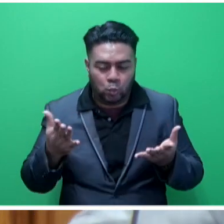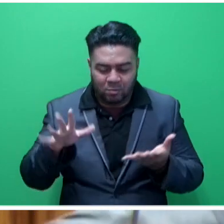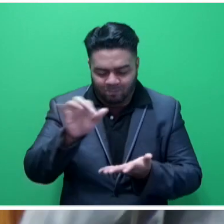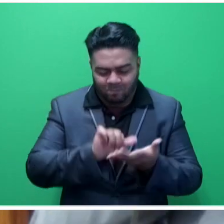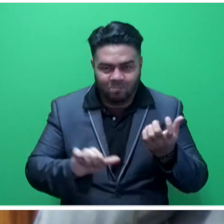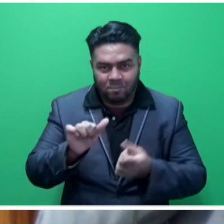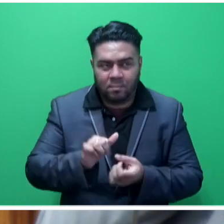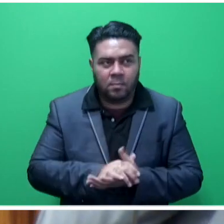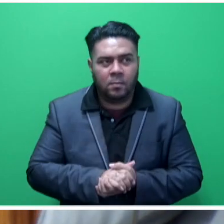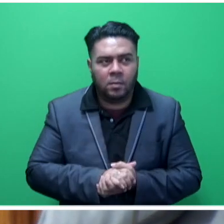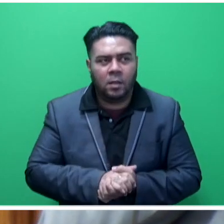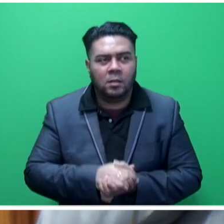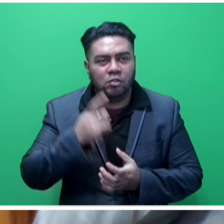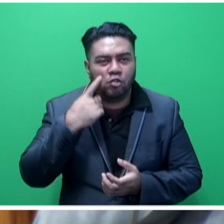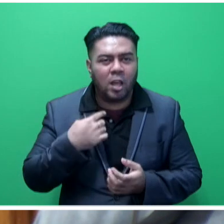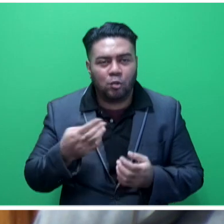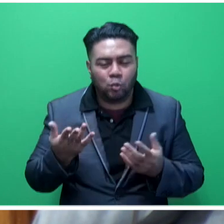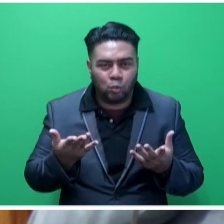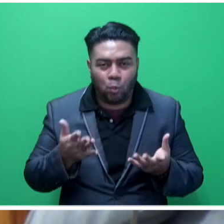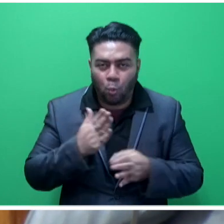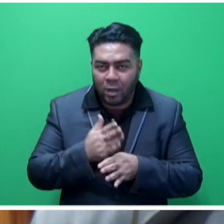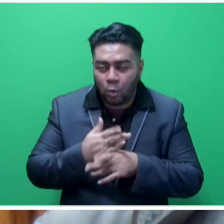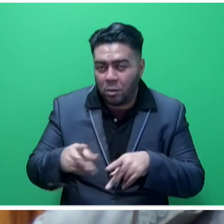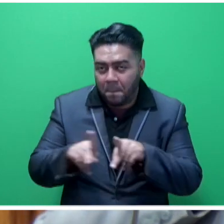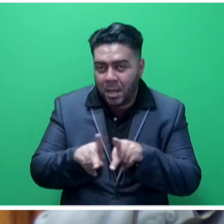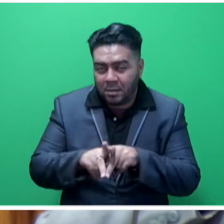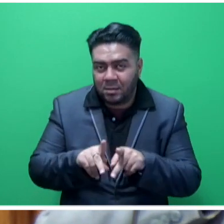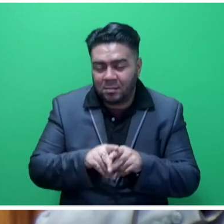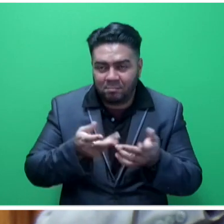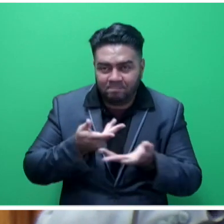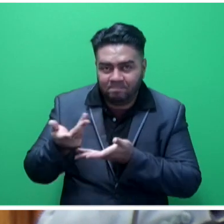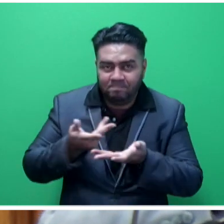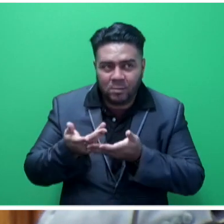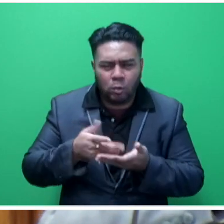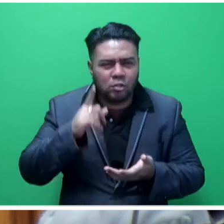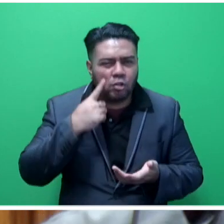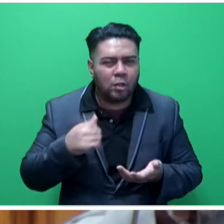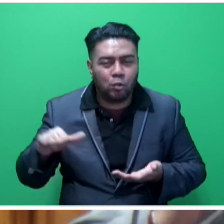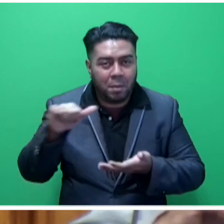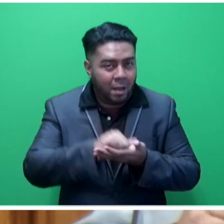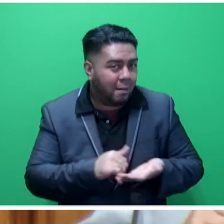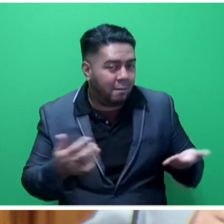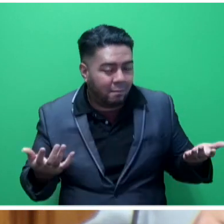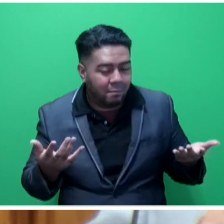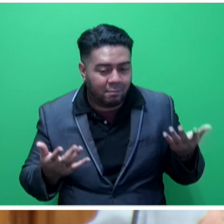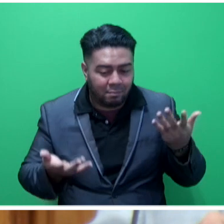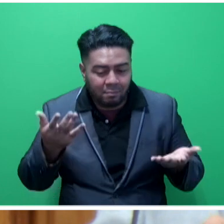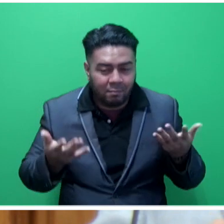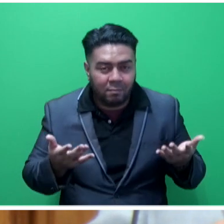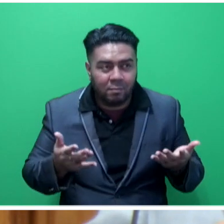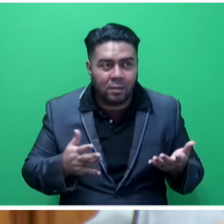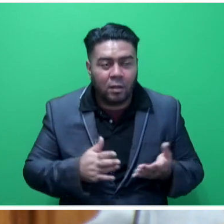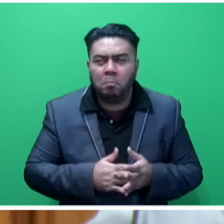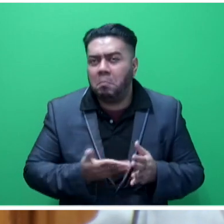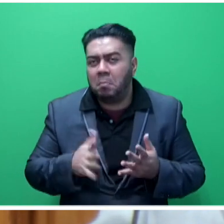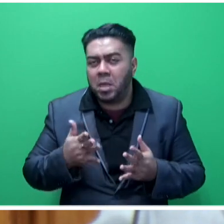due diligence in working with our partners. We are procuring a CT scanner through